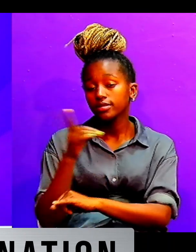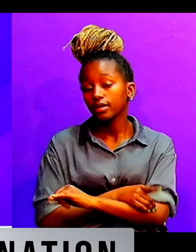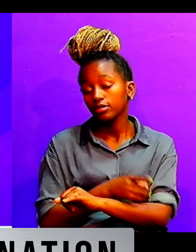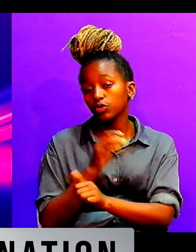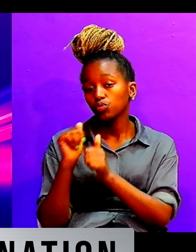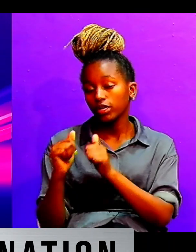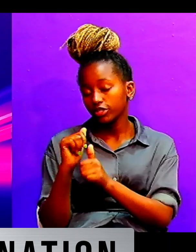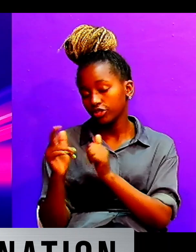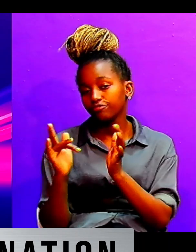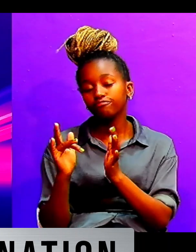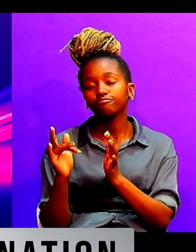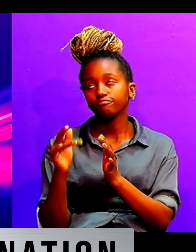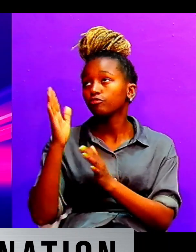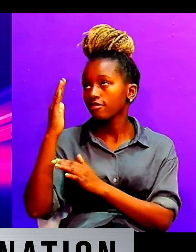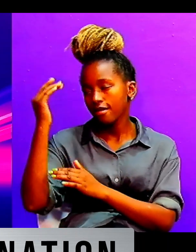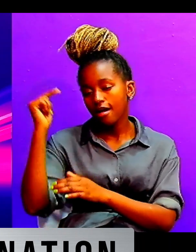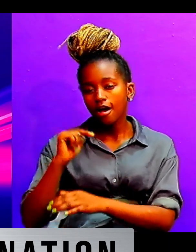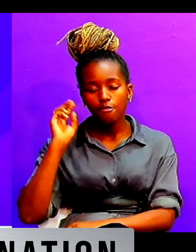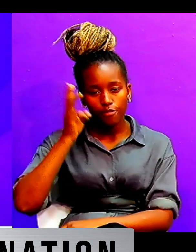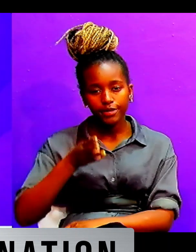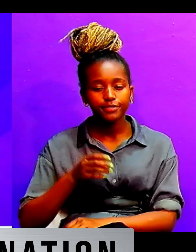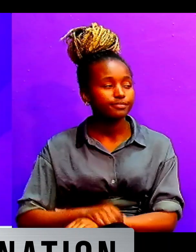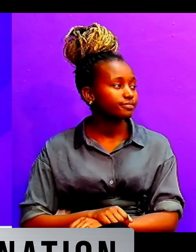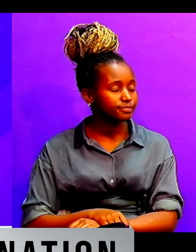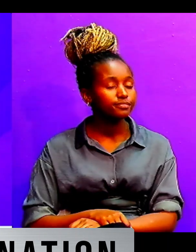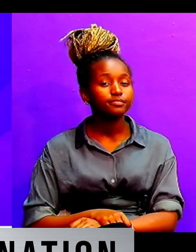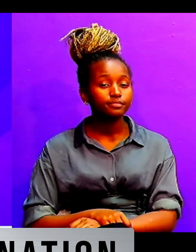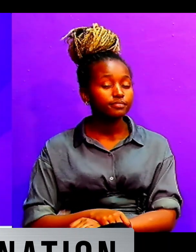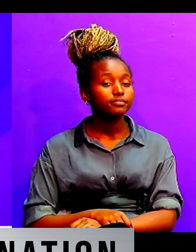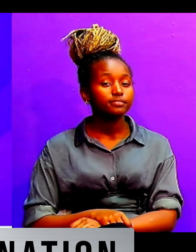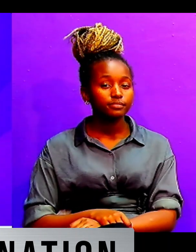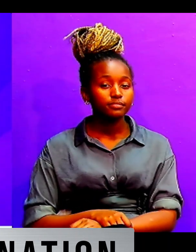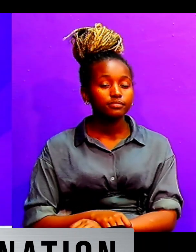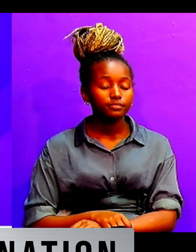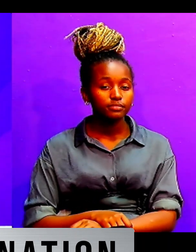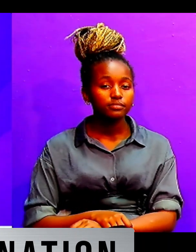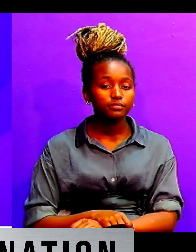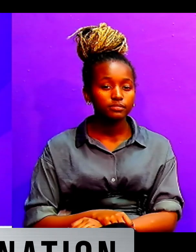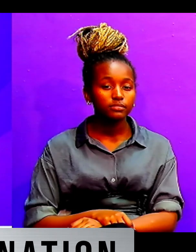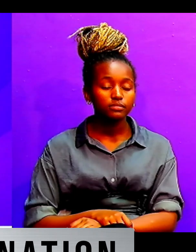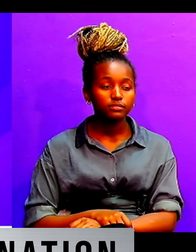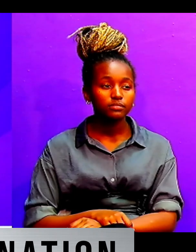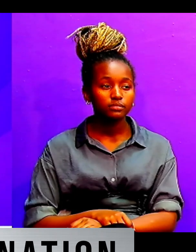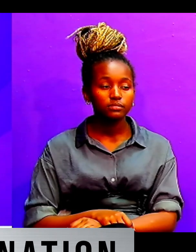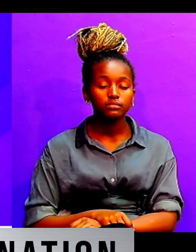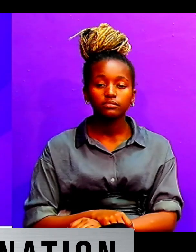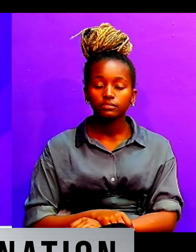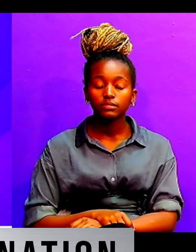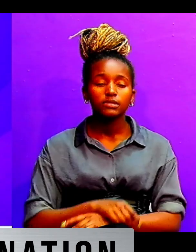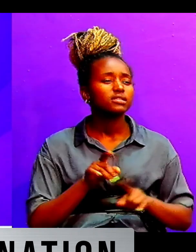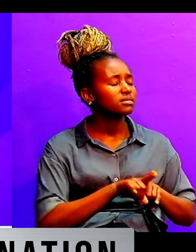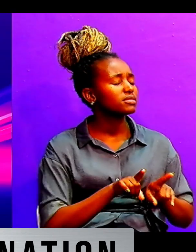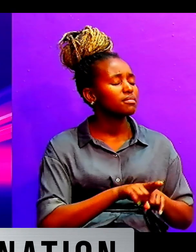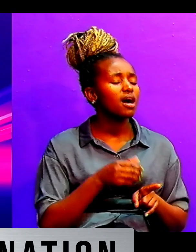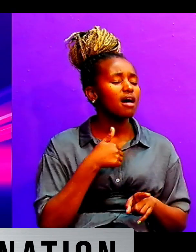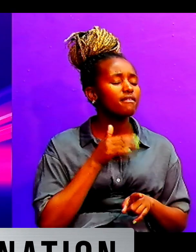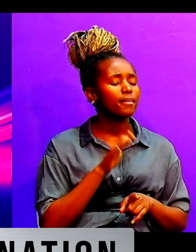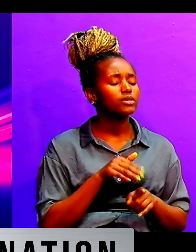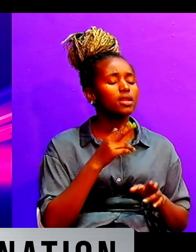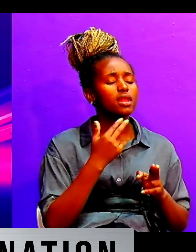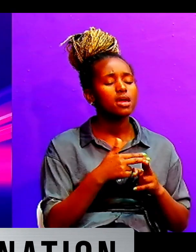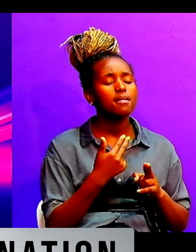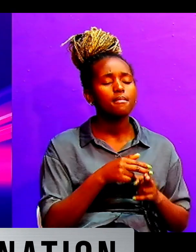Okay. His coming. Okay. Today Nafula has come out. Maria Mtakatifu. As Mary, mother of Jesus. Yes. All